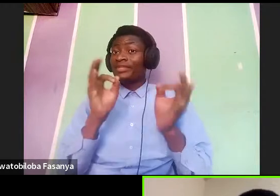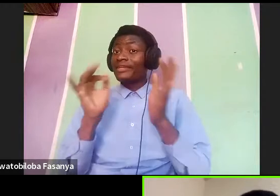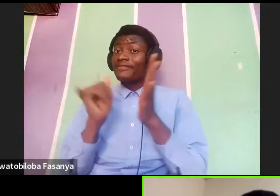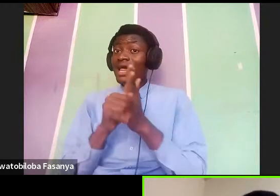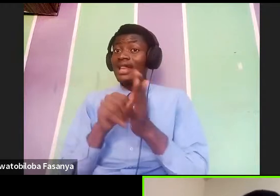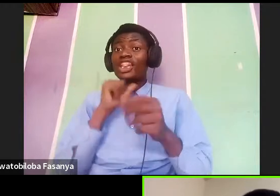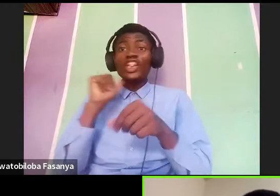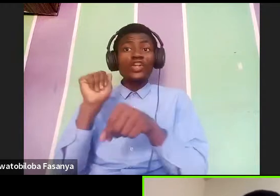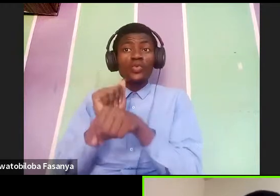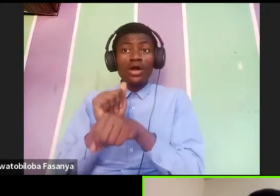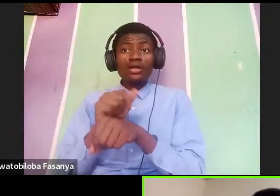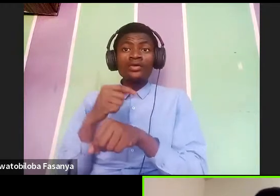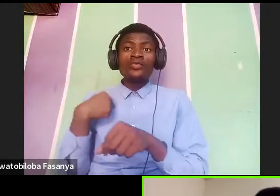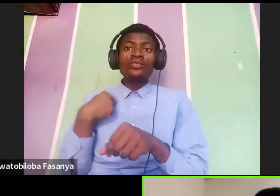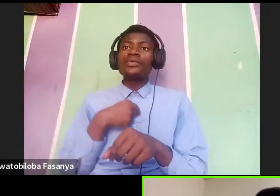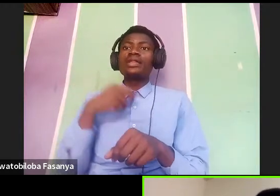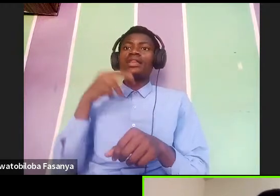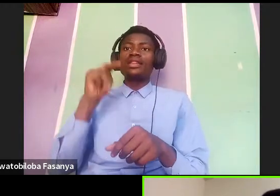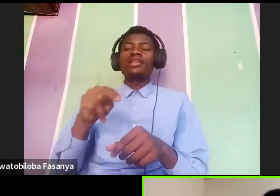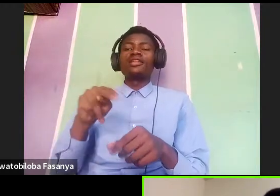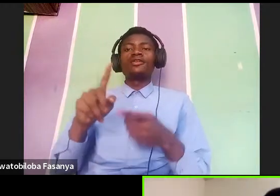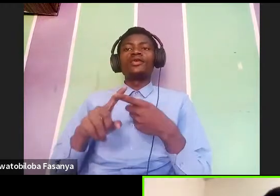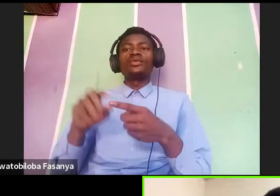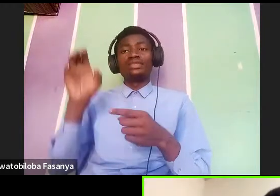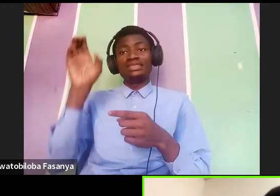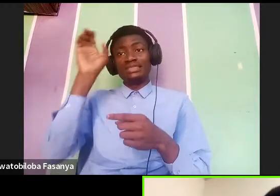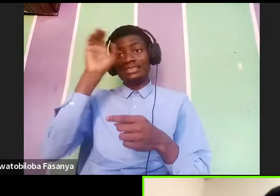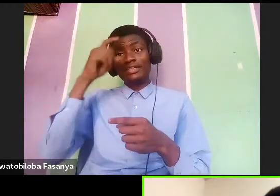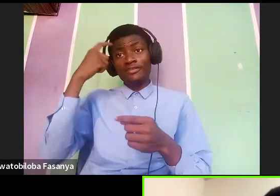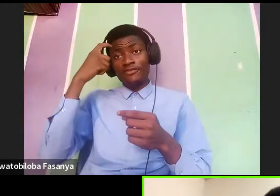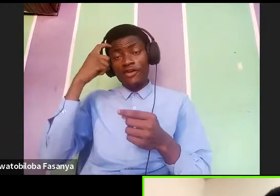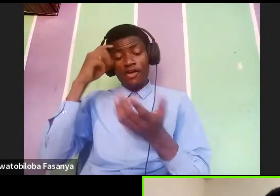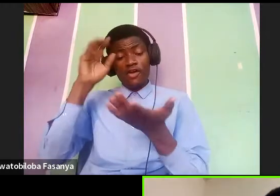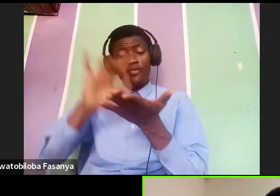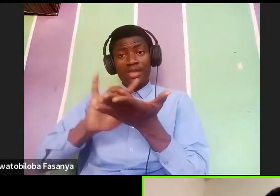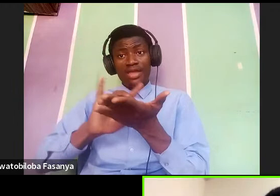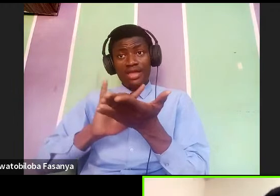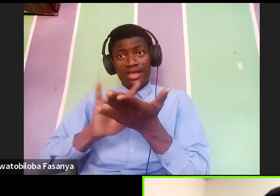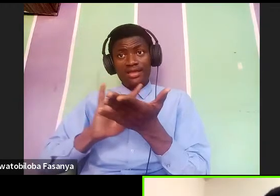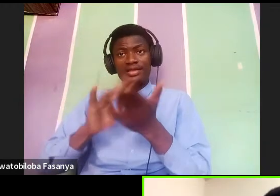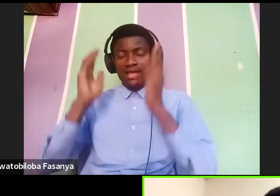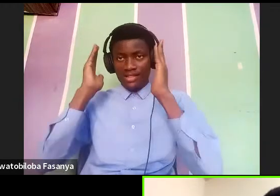but when I say here, you need to understand that there are different.